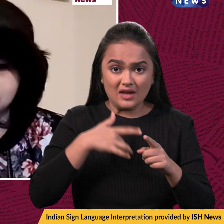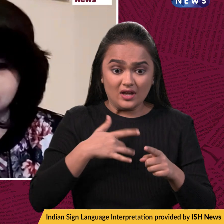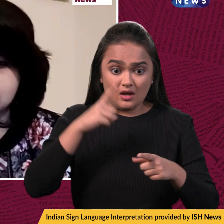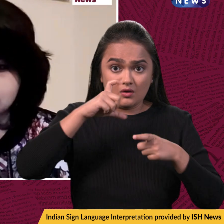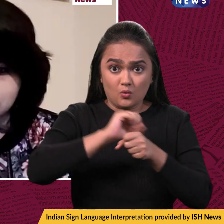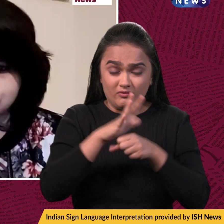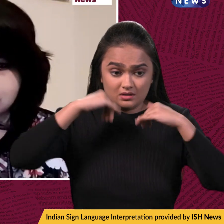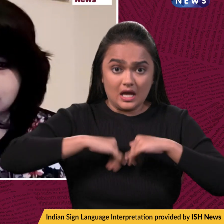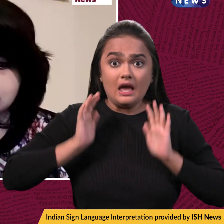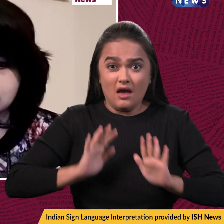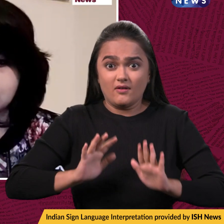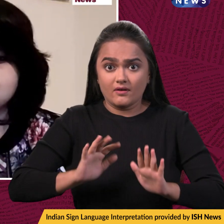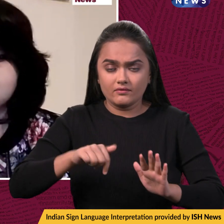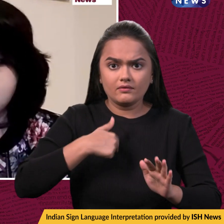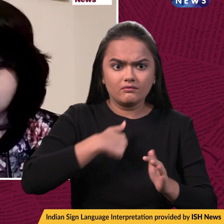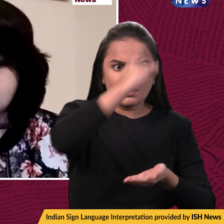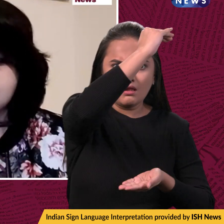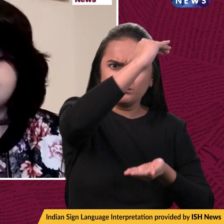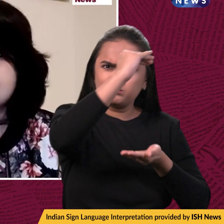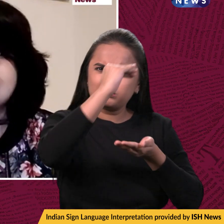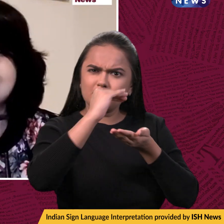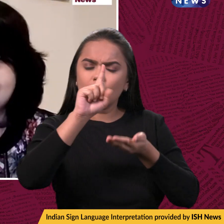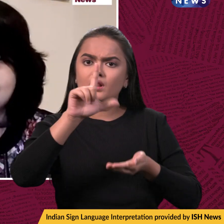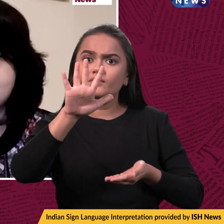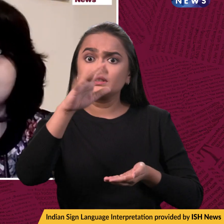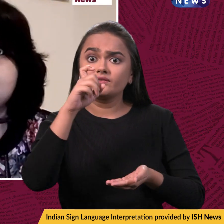active cases in the country has declined to